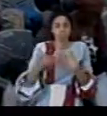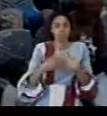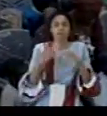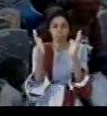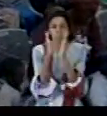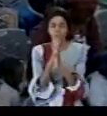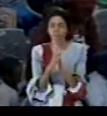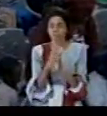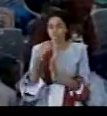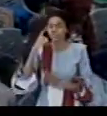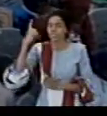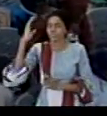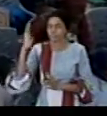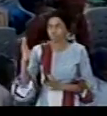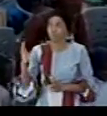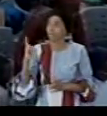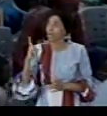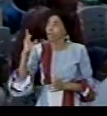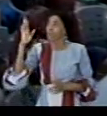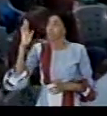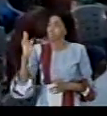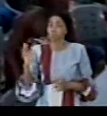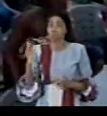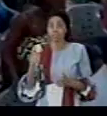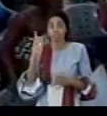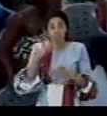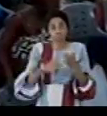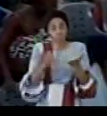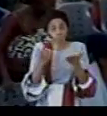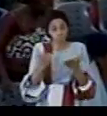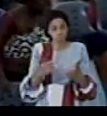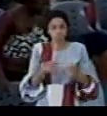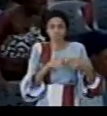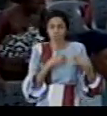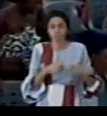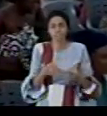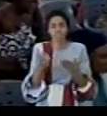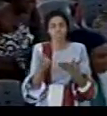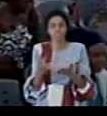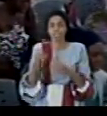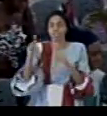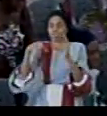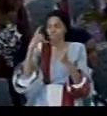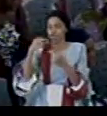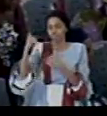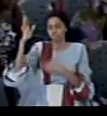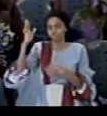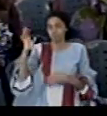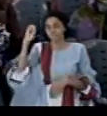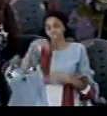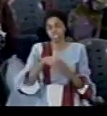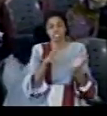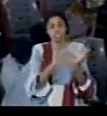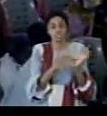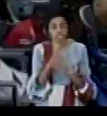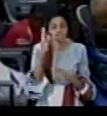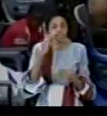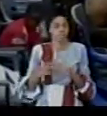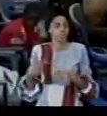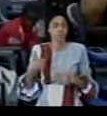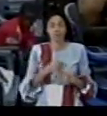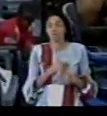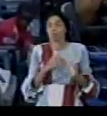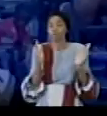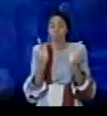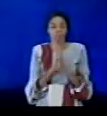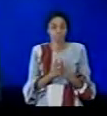Pray, tell God what you want God to do for you this last day. In Jesus' name we pray.